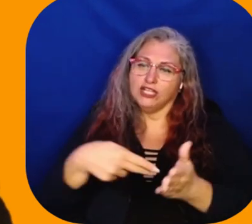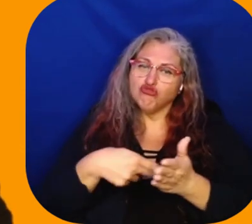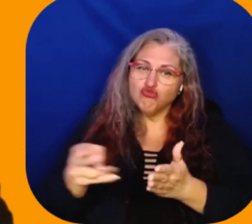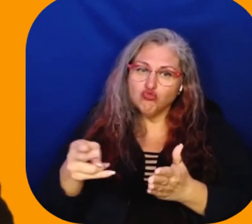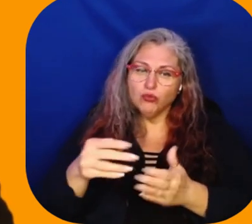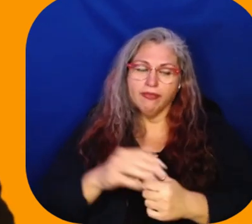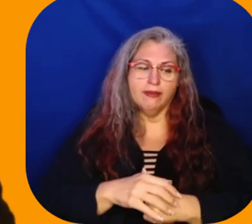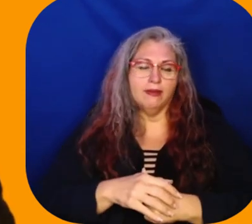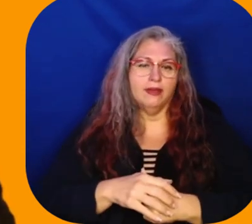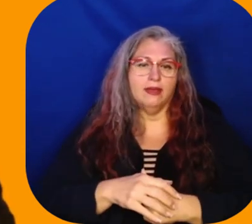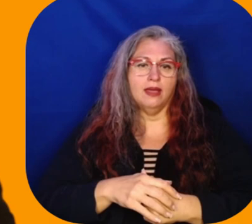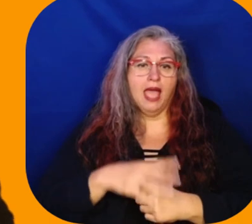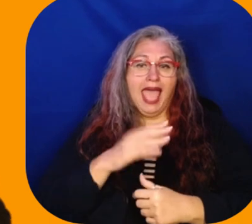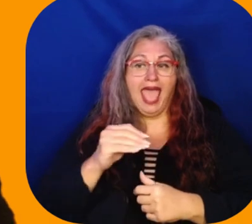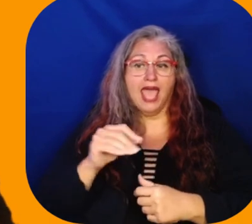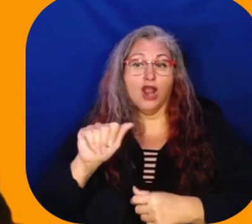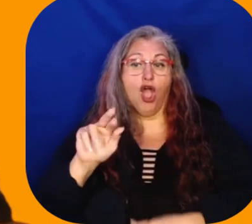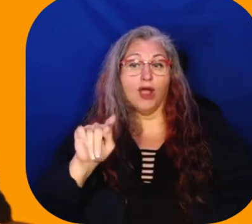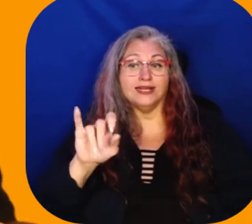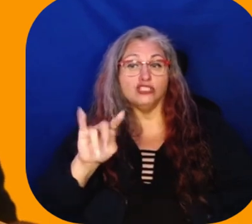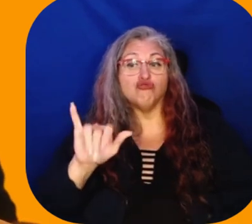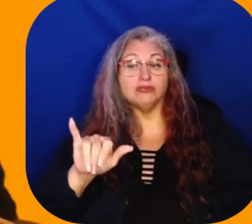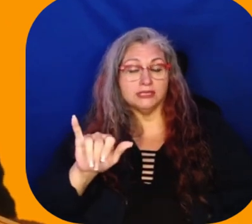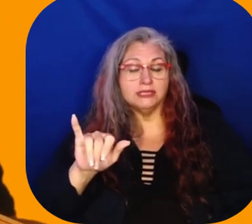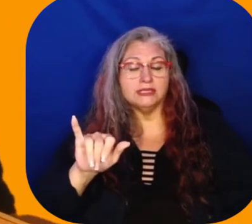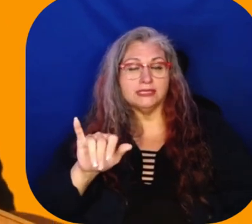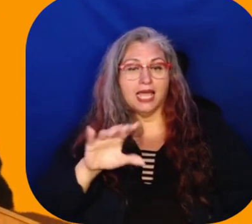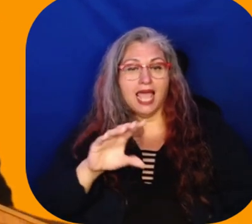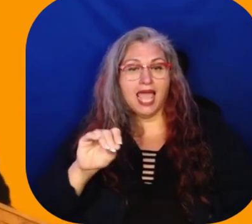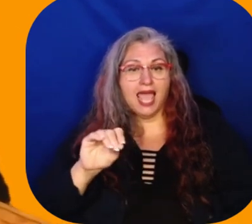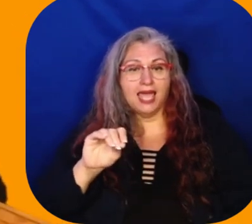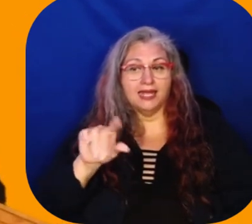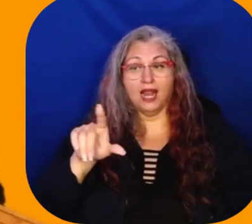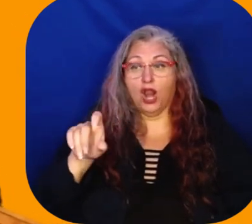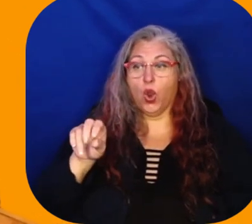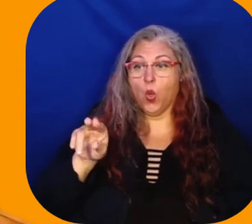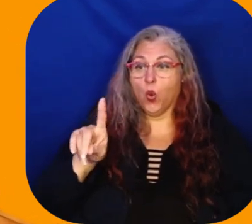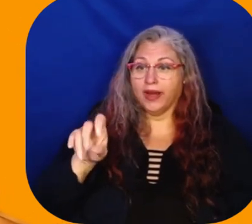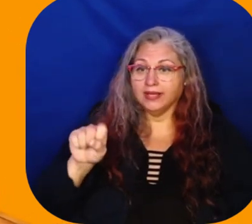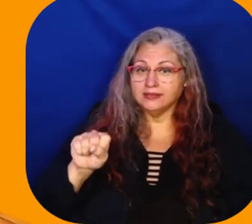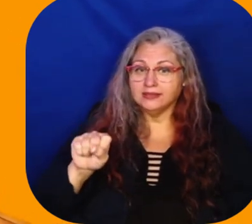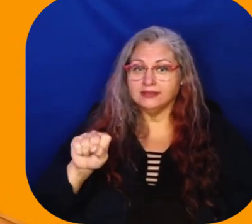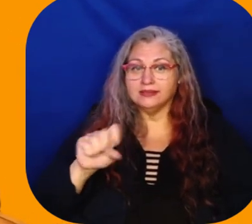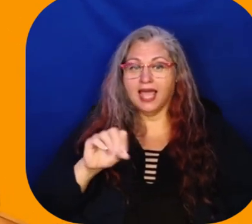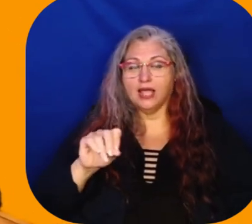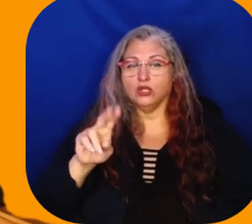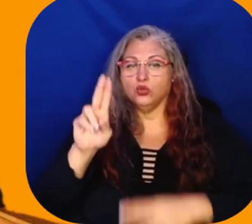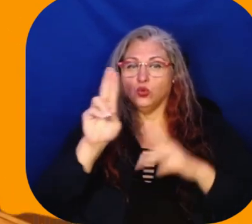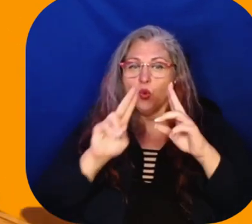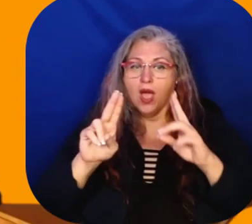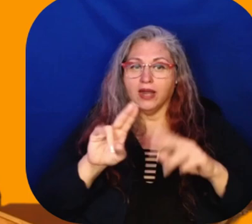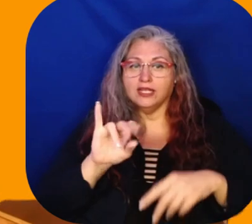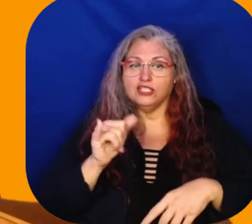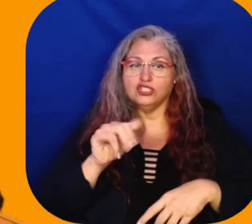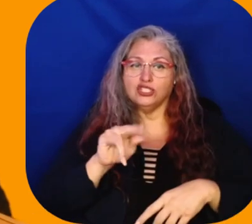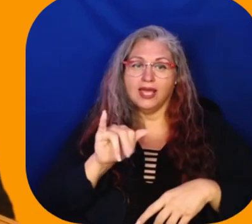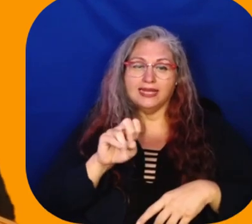and the artistry in that, the Lourdes in that, the honoring of Janine and me and Jay and that,